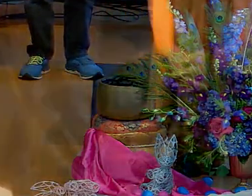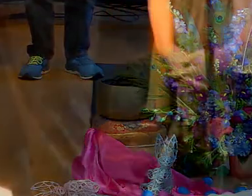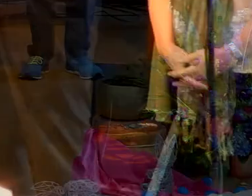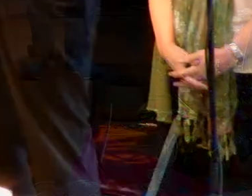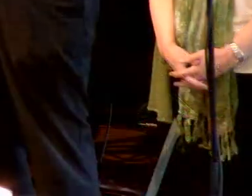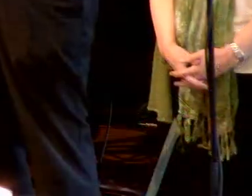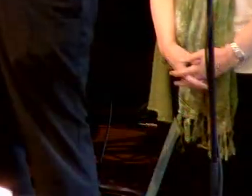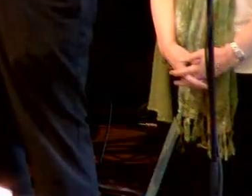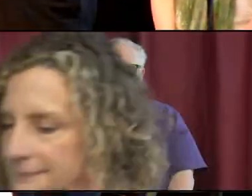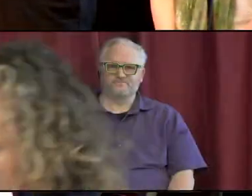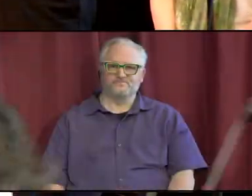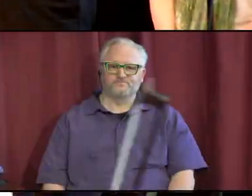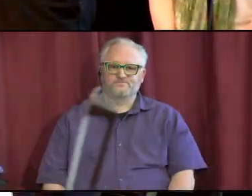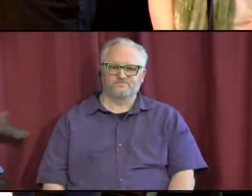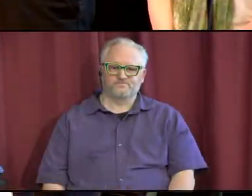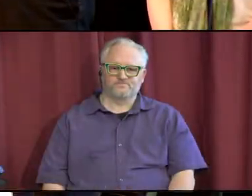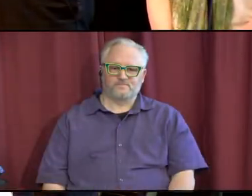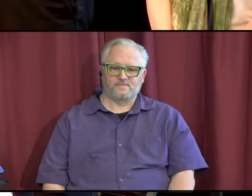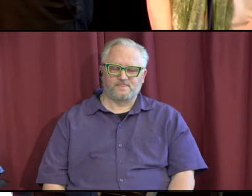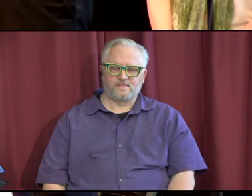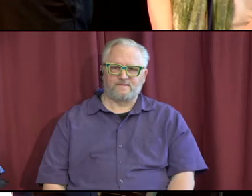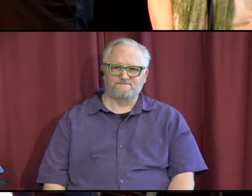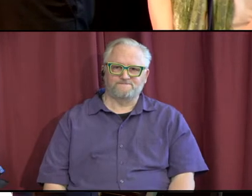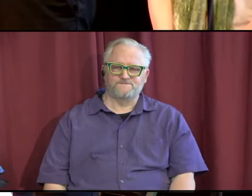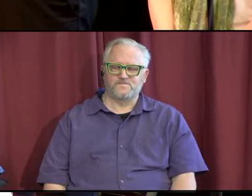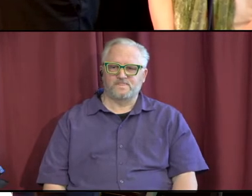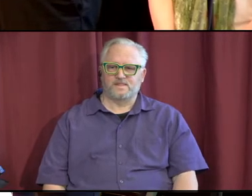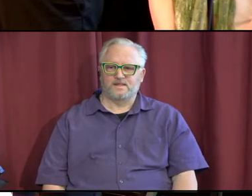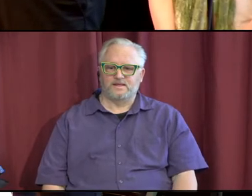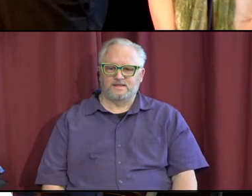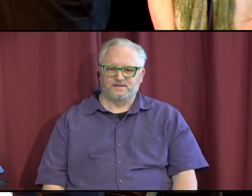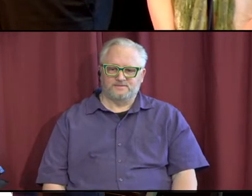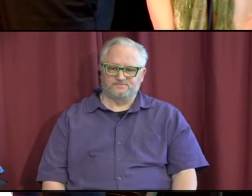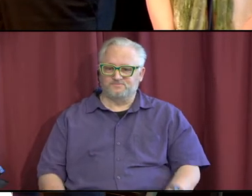let's take a moment to breathe into that.